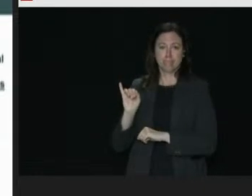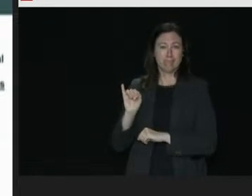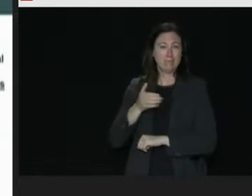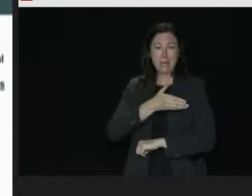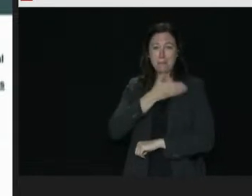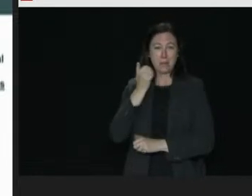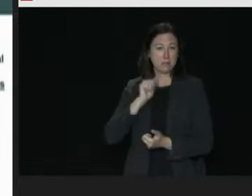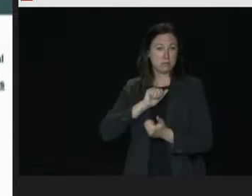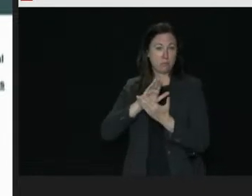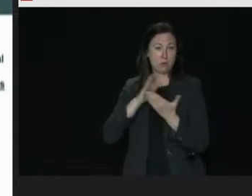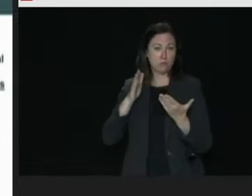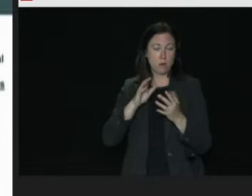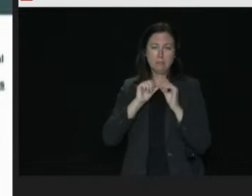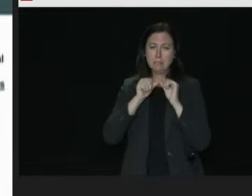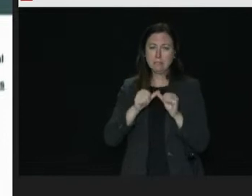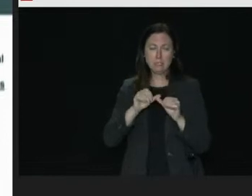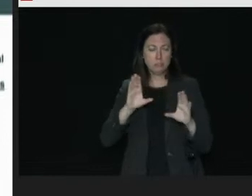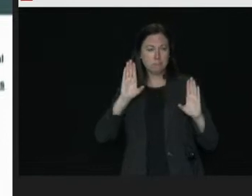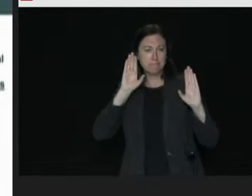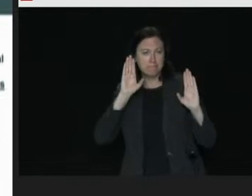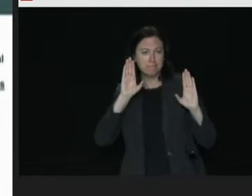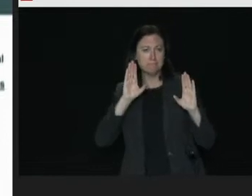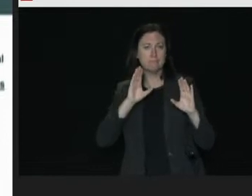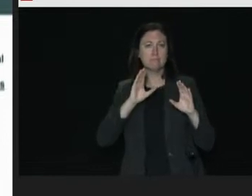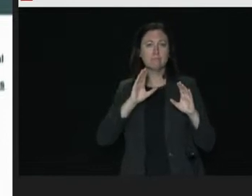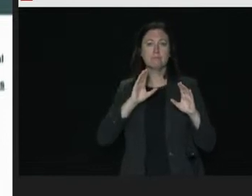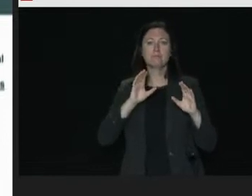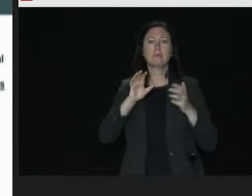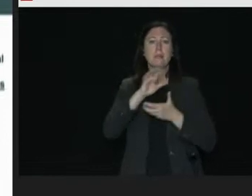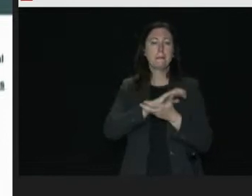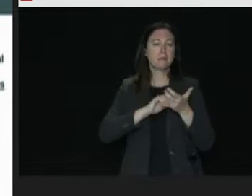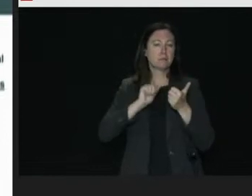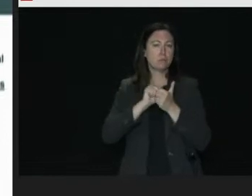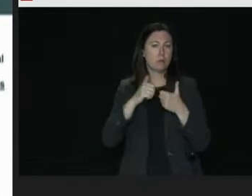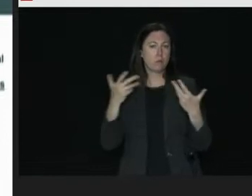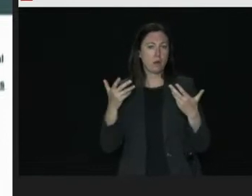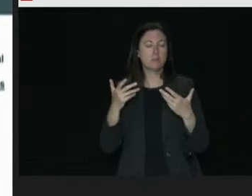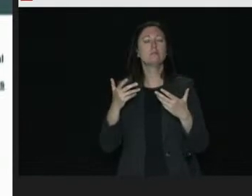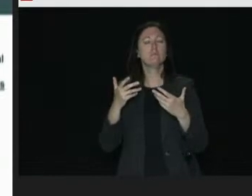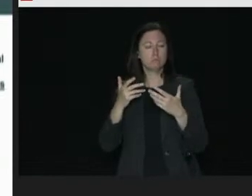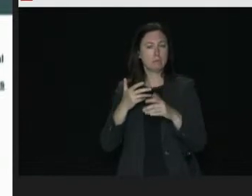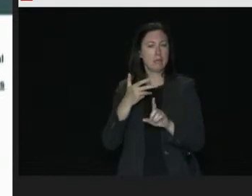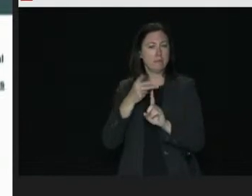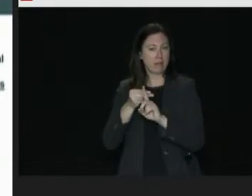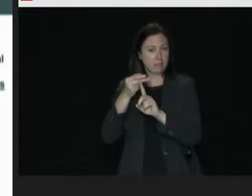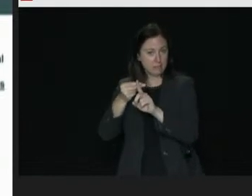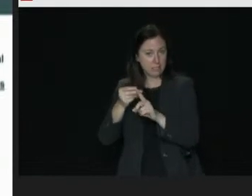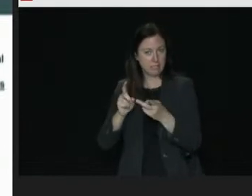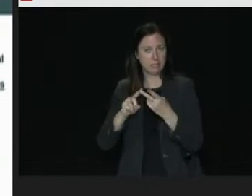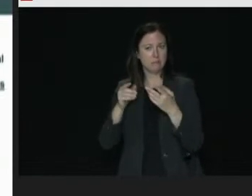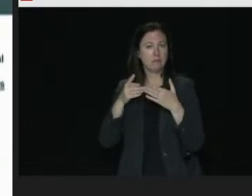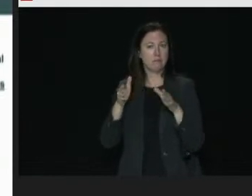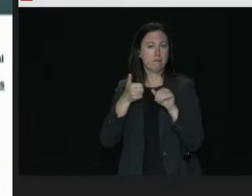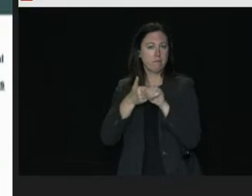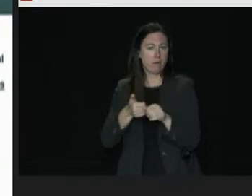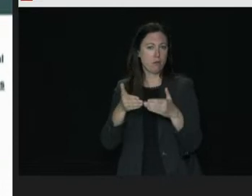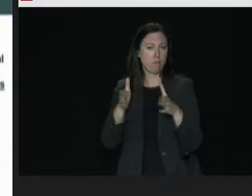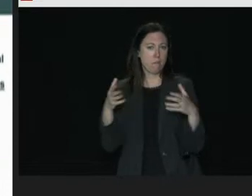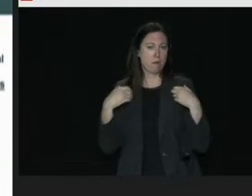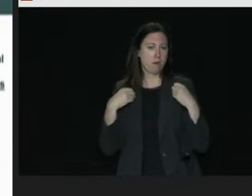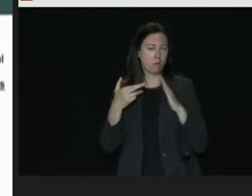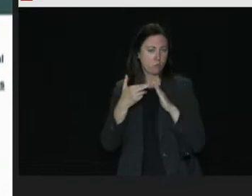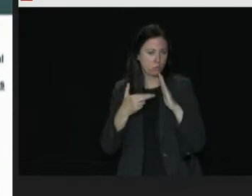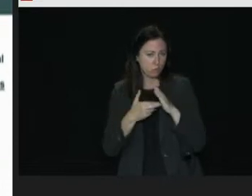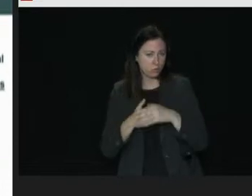is ongoing vigilance and a combined approach, including achieving high vaccine coverage across the population,